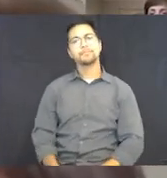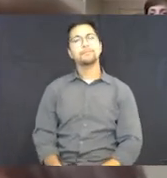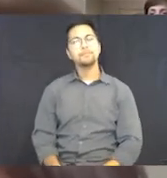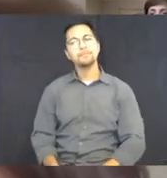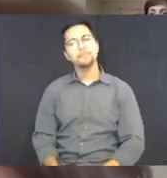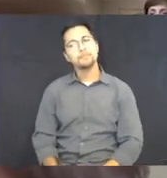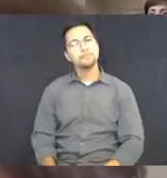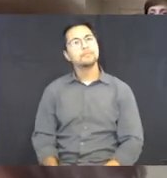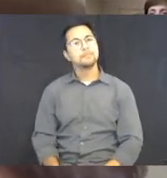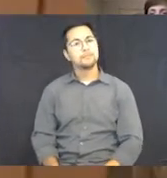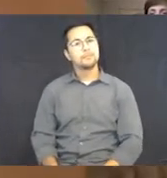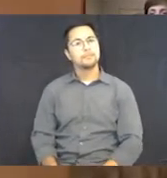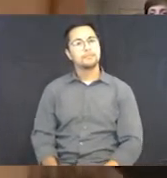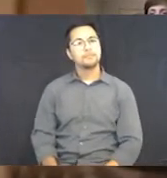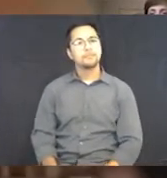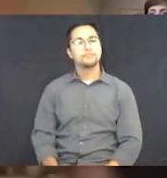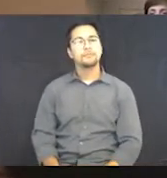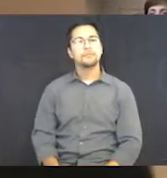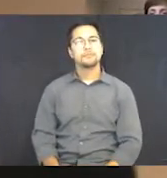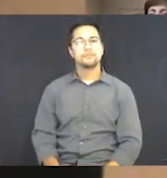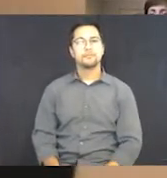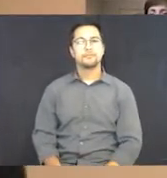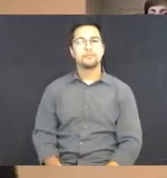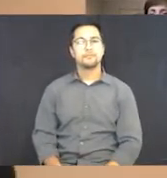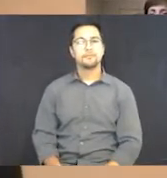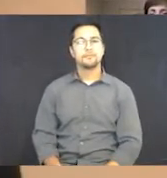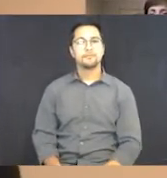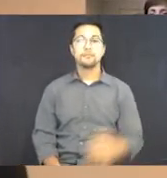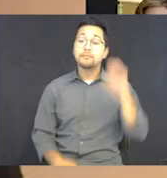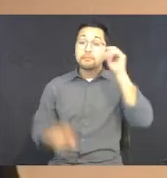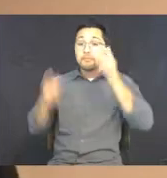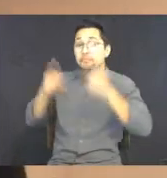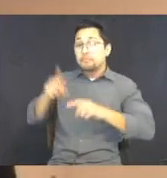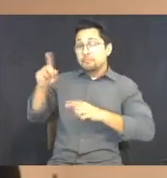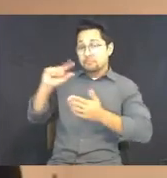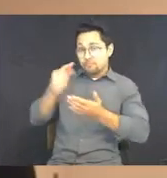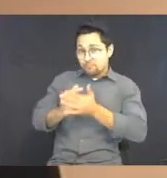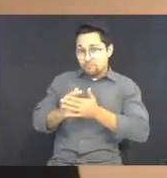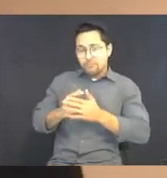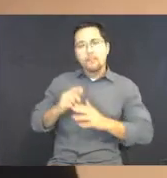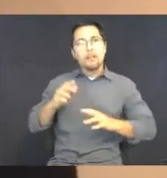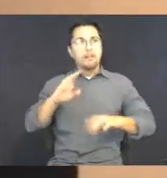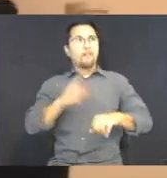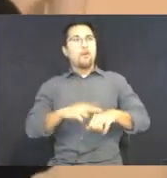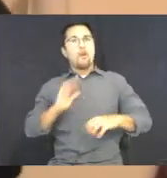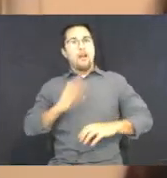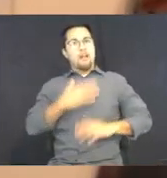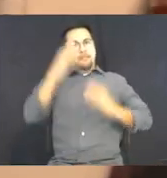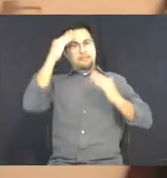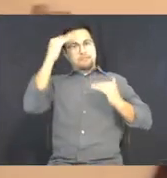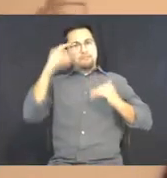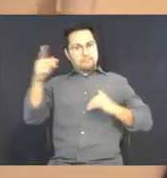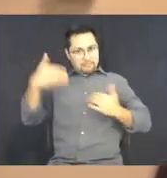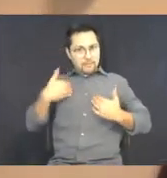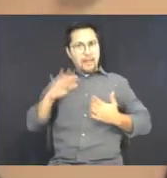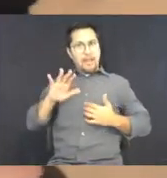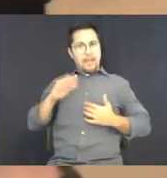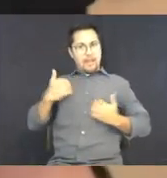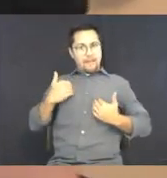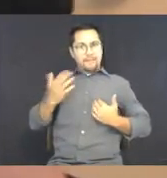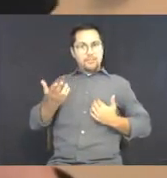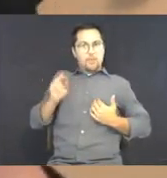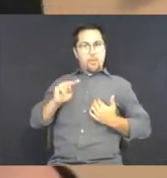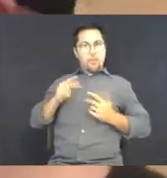we were going to make that work. And I was the obstacle because I didn't know how he could do it without a roommate, and I didn't know how it was going to work. Actually,